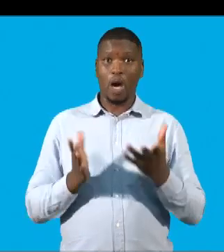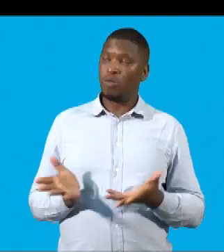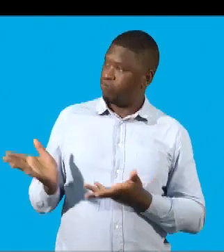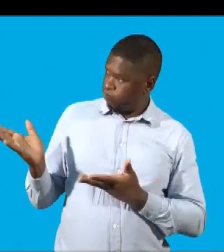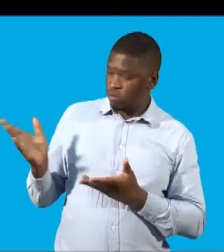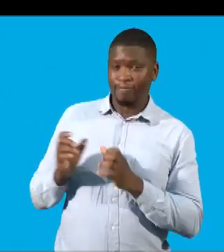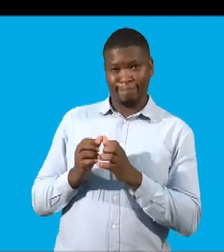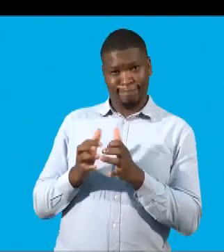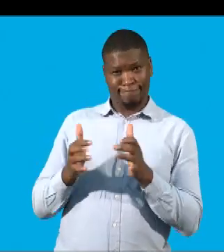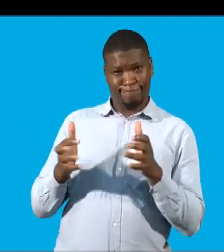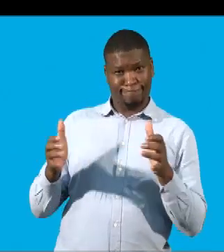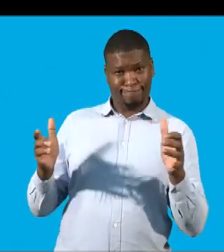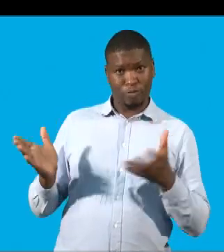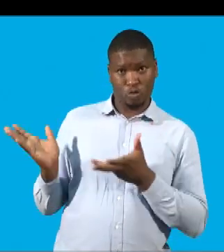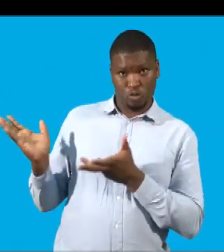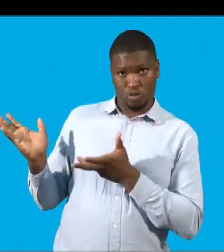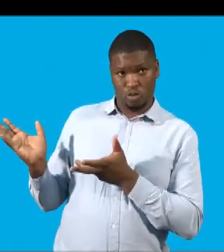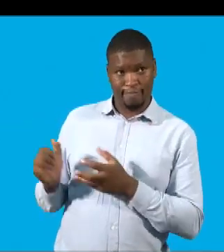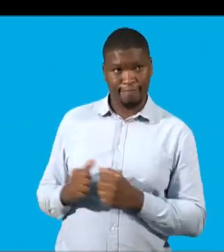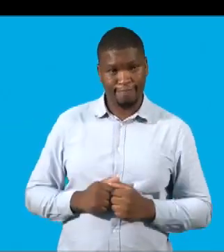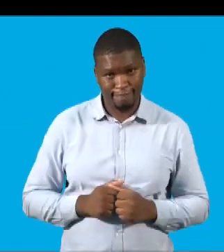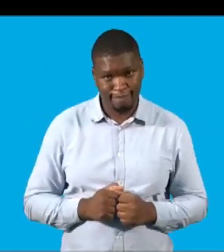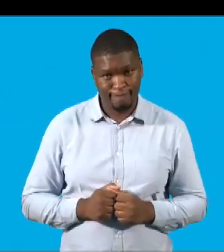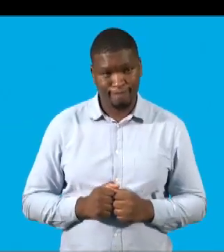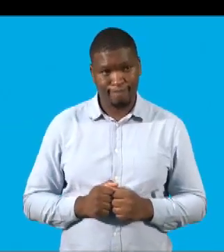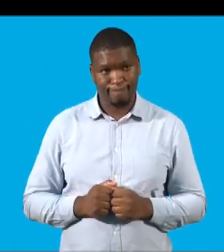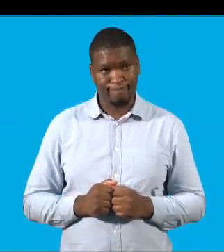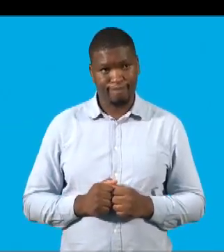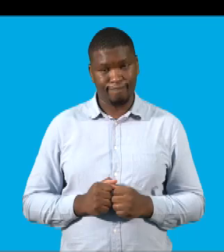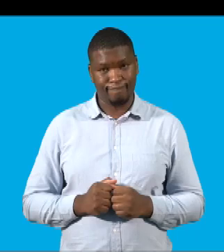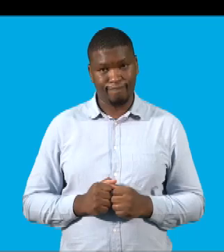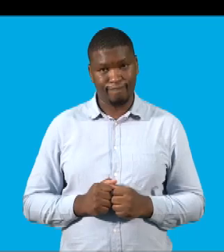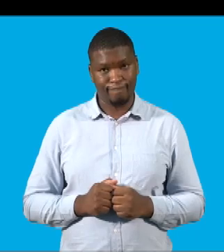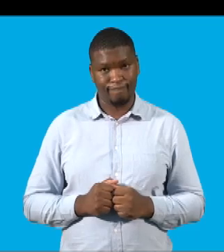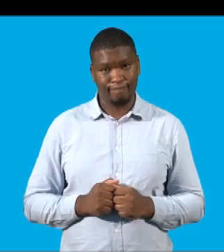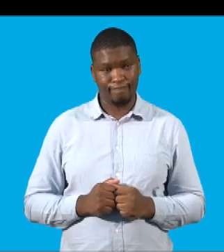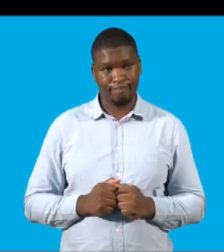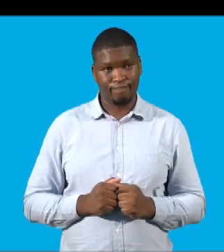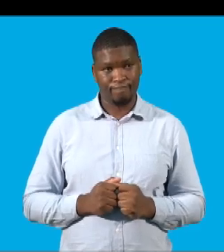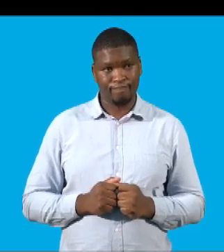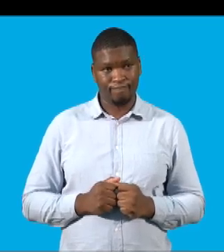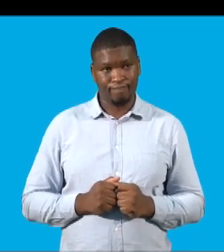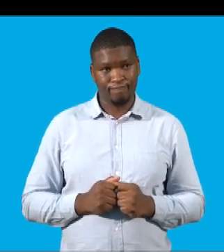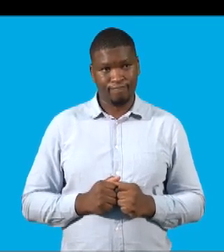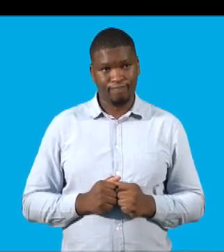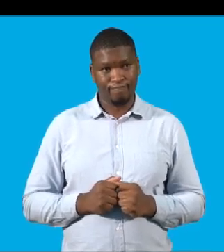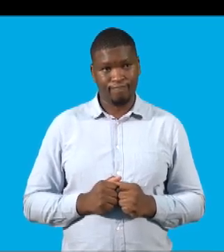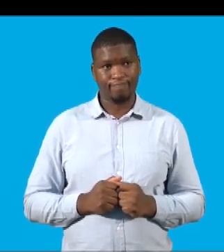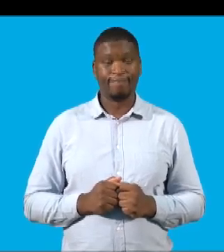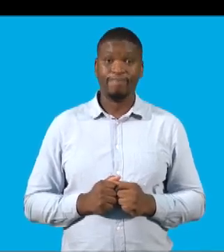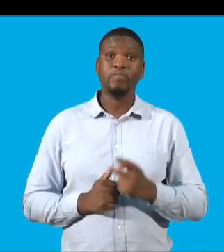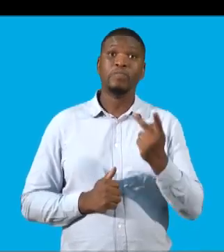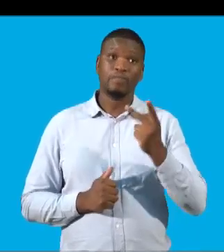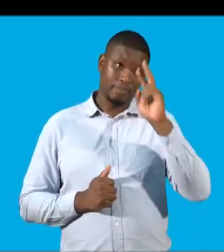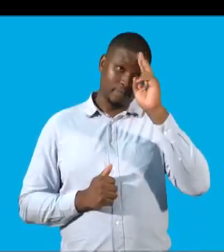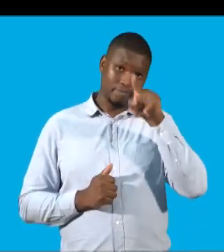the first term is going to be where we say 2 multiplied by 4 minus 4, and of